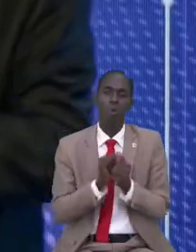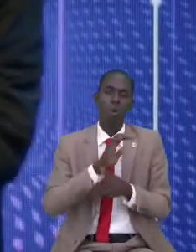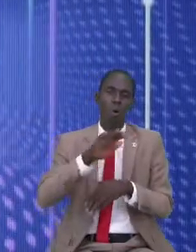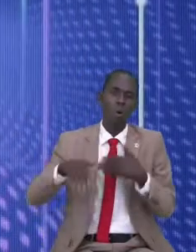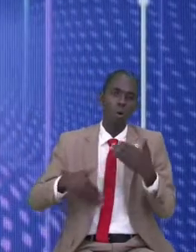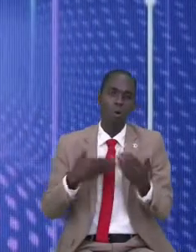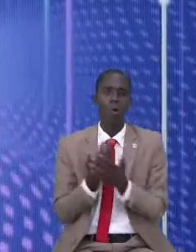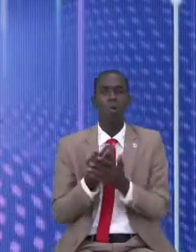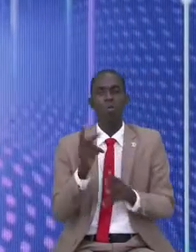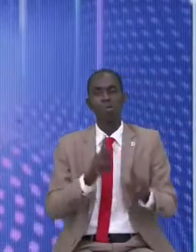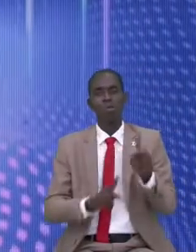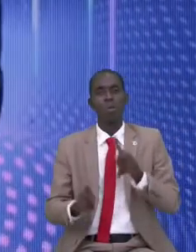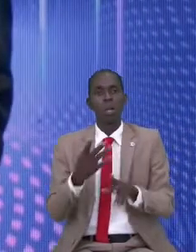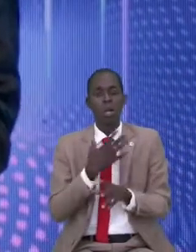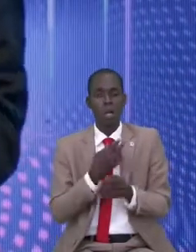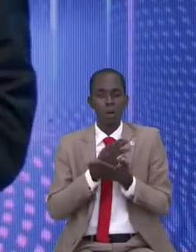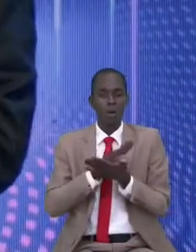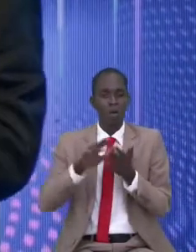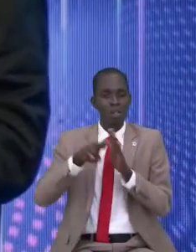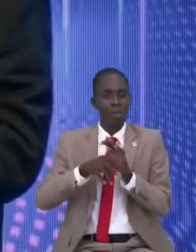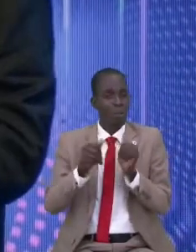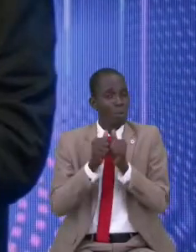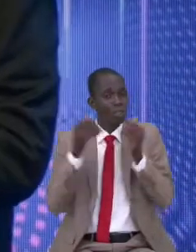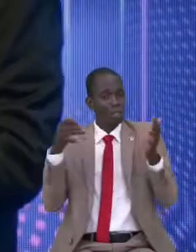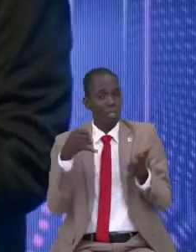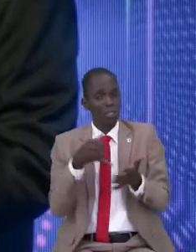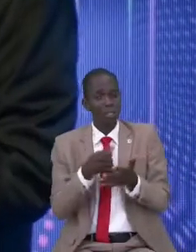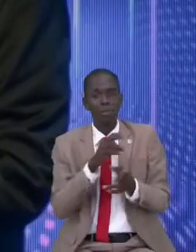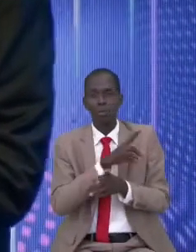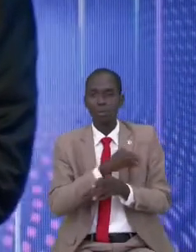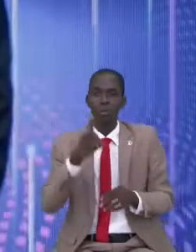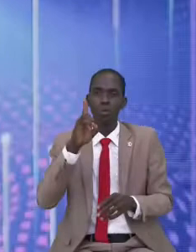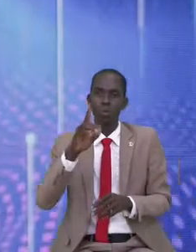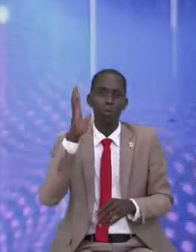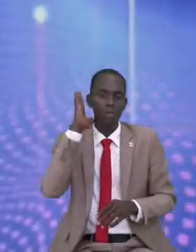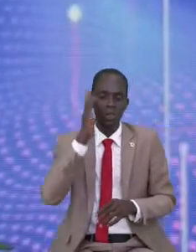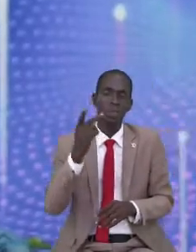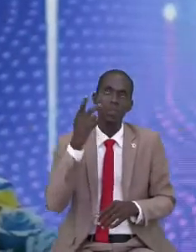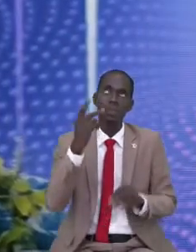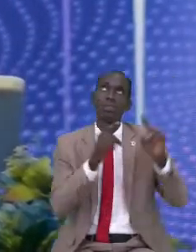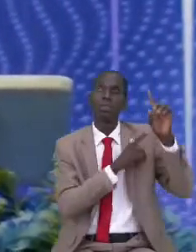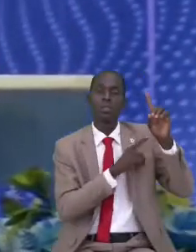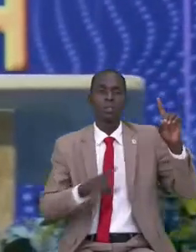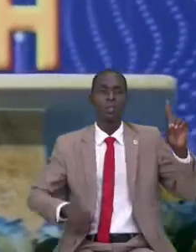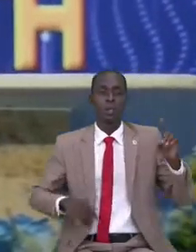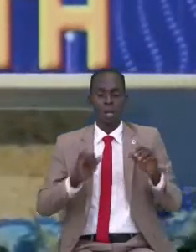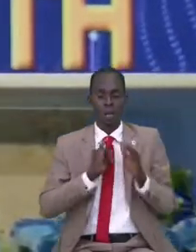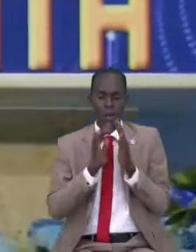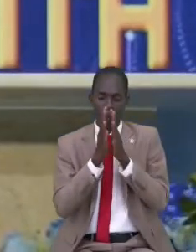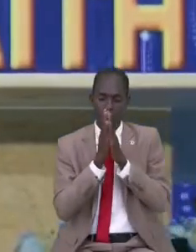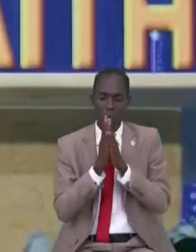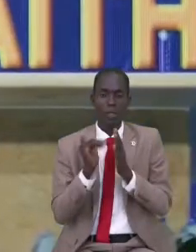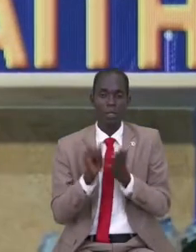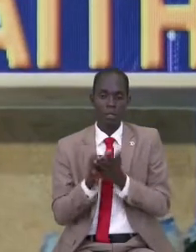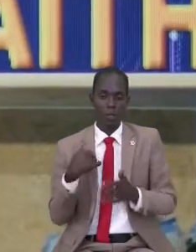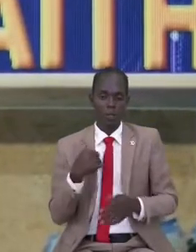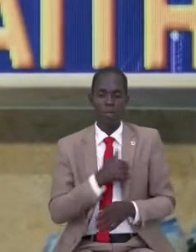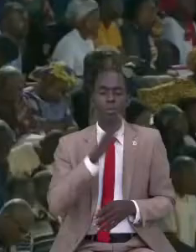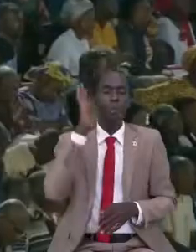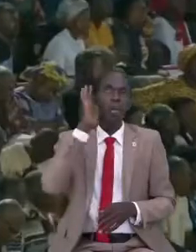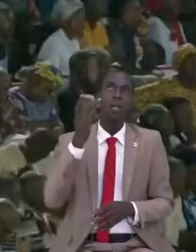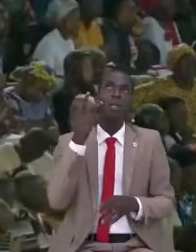And holiness, without which no man shall see the Lord. I pray we will see the